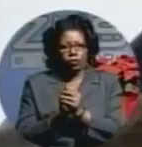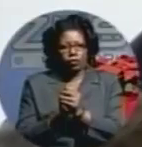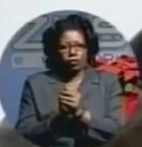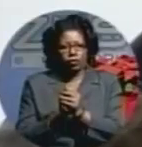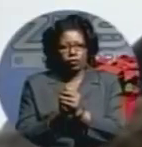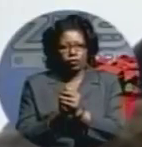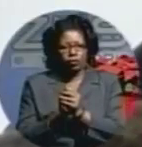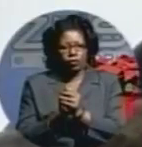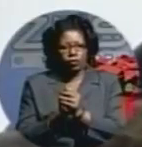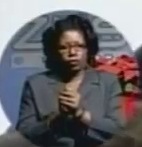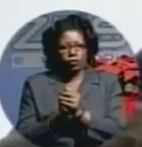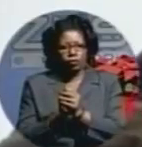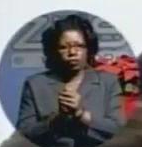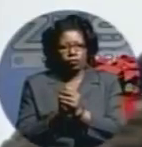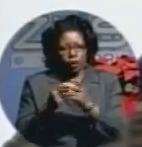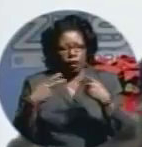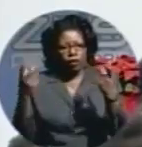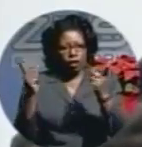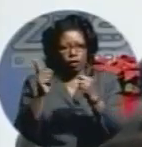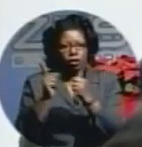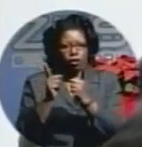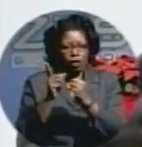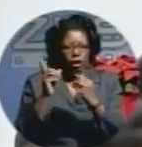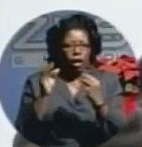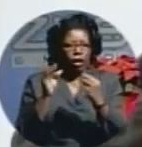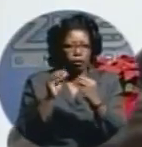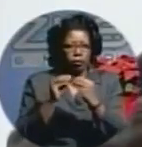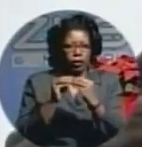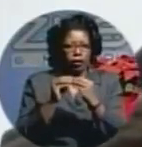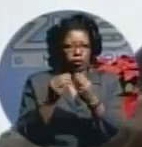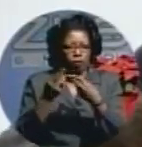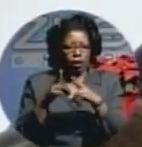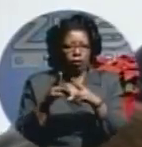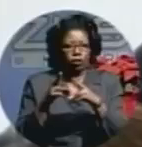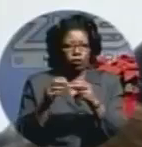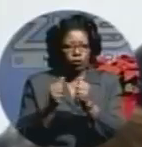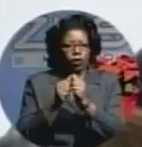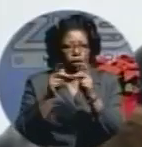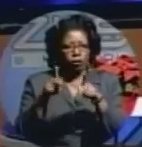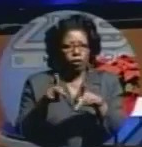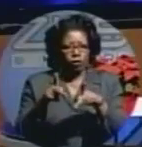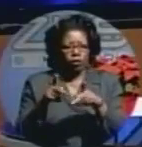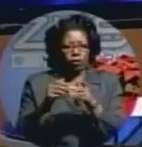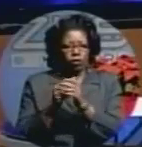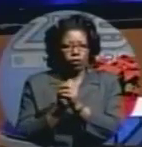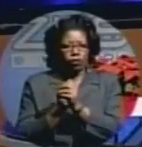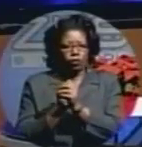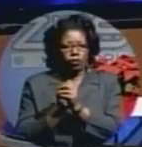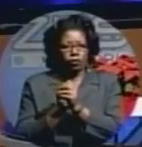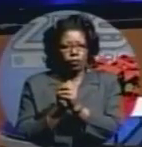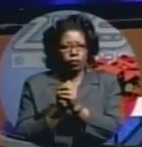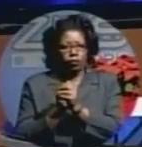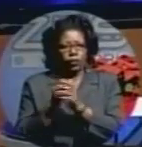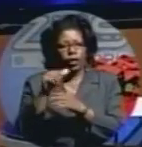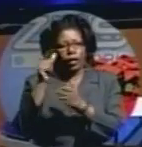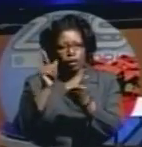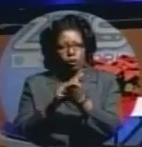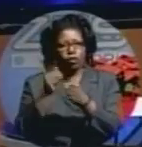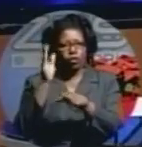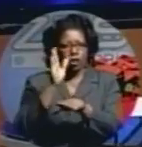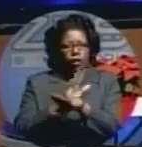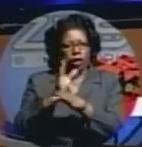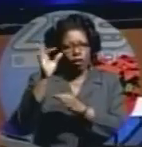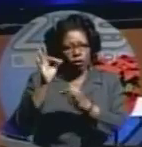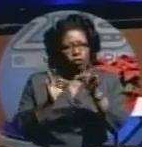then cause the meeting to take place with those who are yes going forward. In other news tonight,